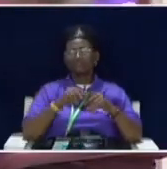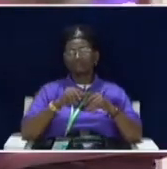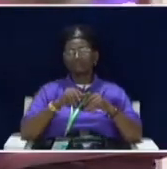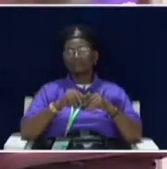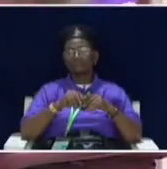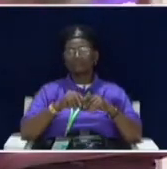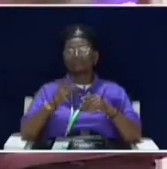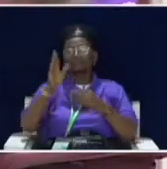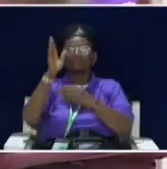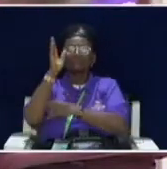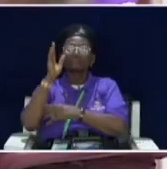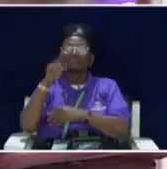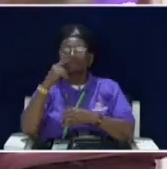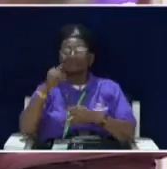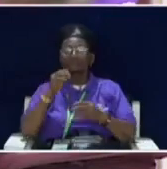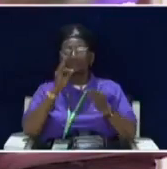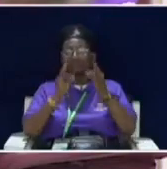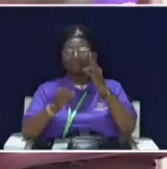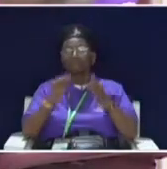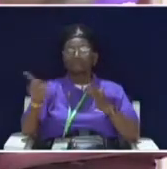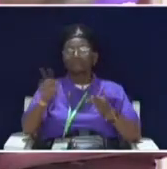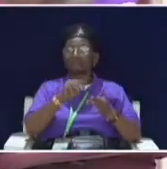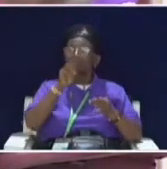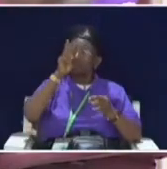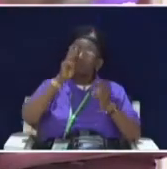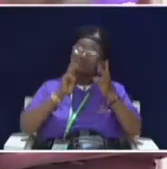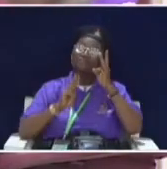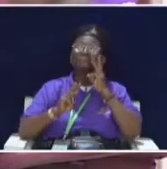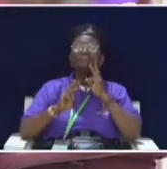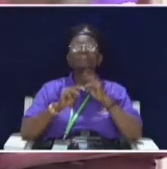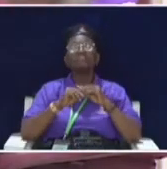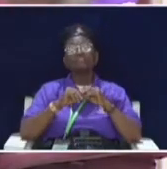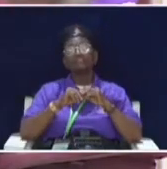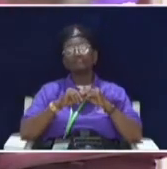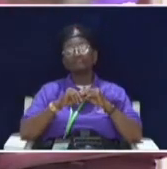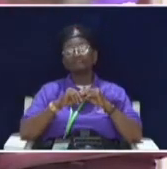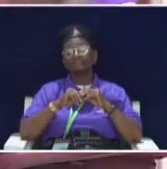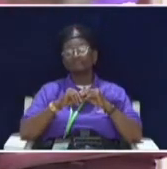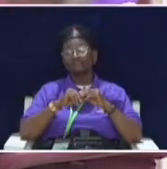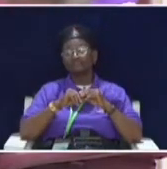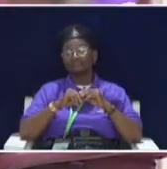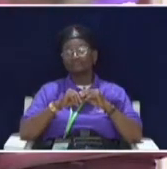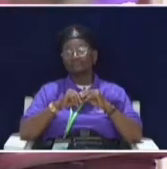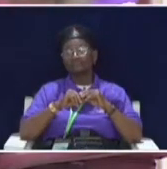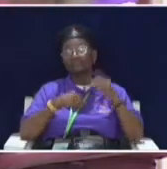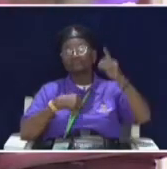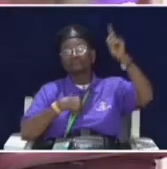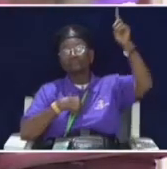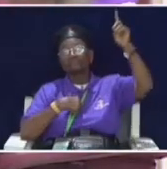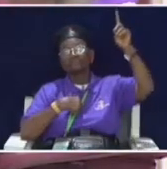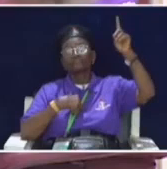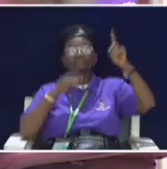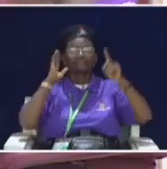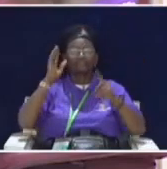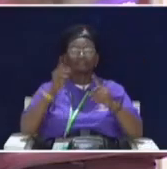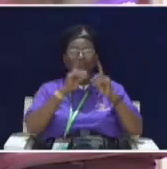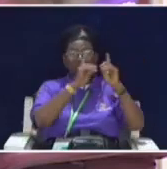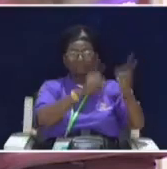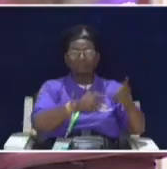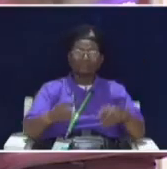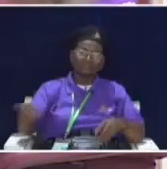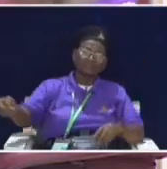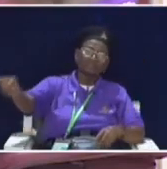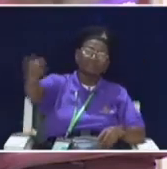God says if you cry, Oluwa so pe ti iwo ba ki pe pe ohun, I will answer you. Emi o gbo adura